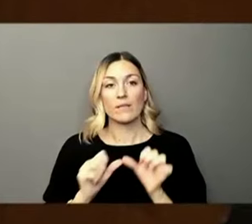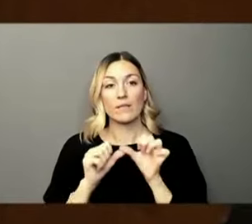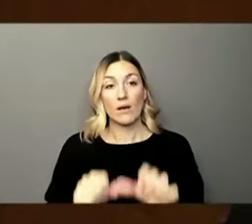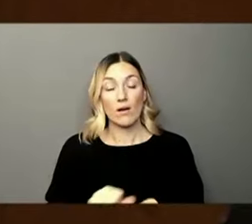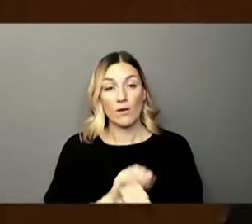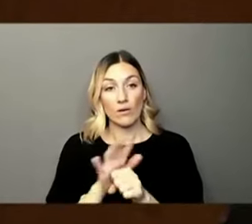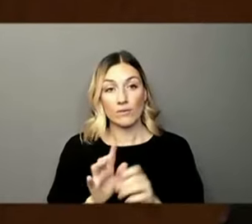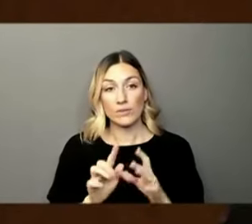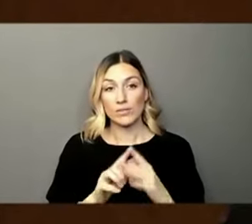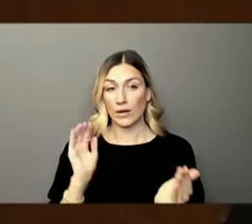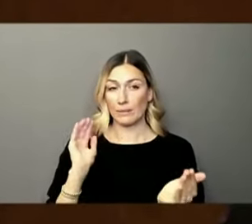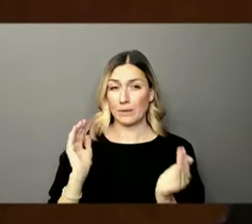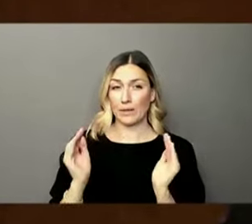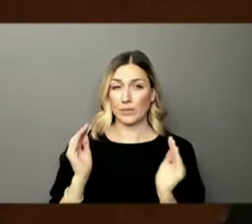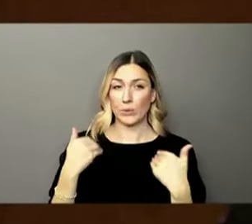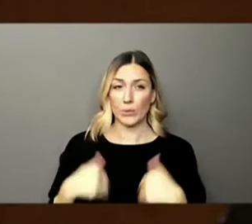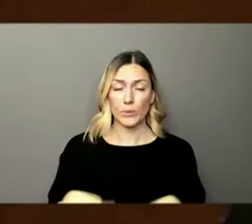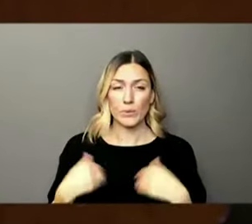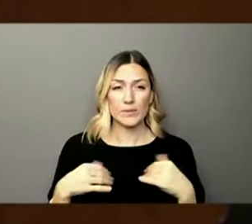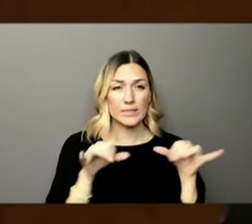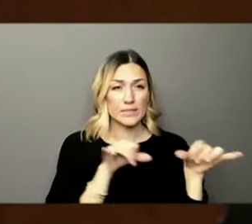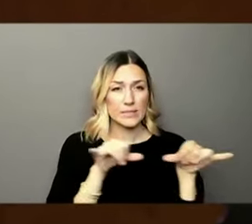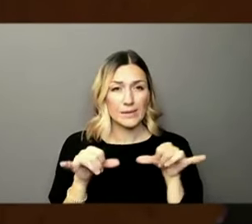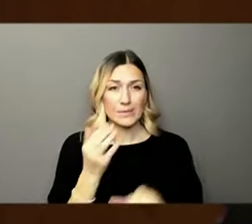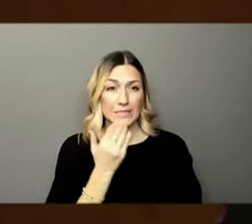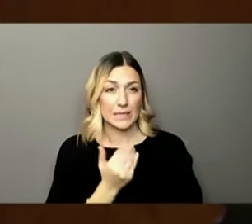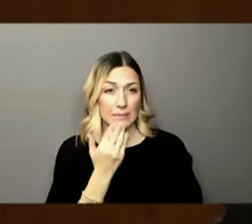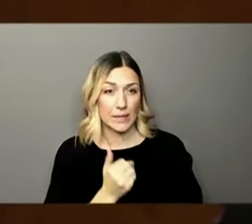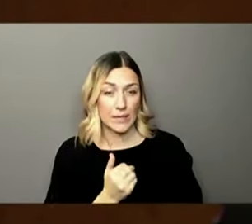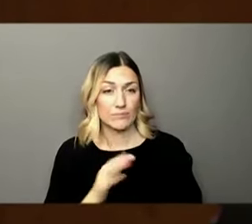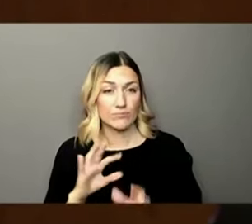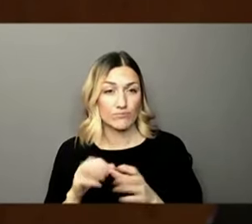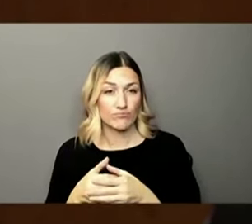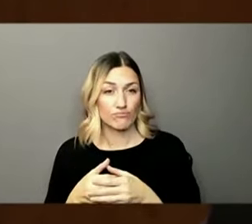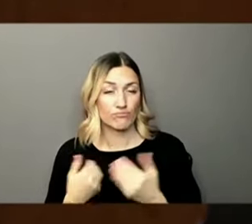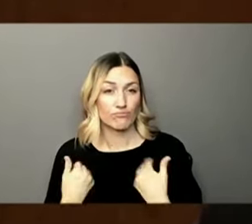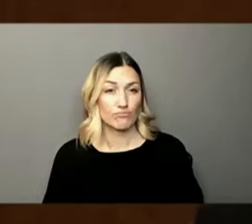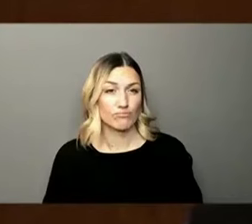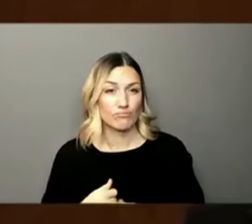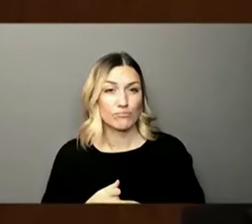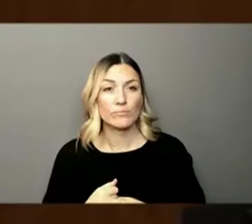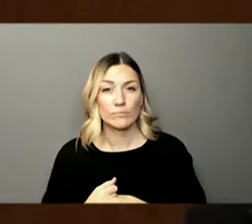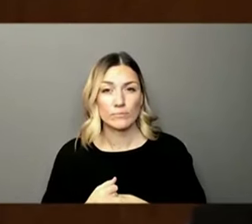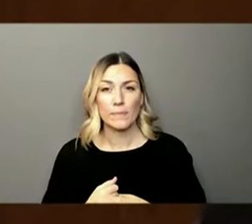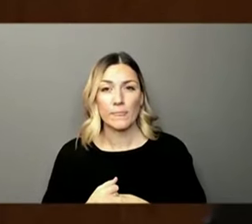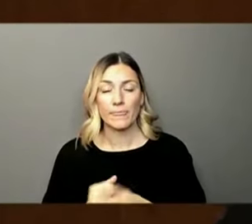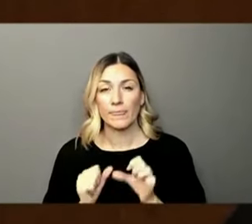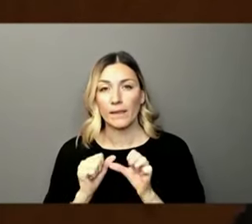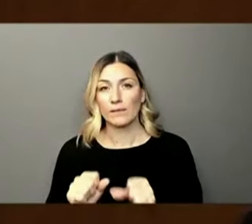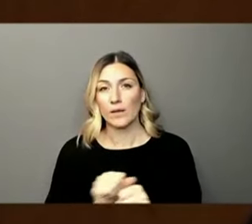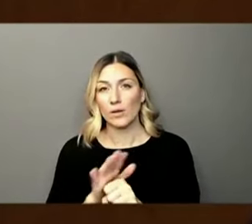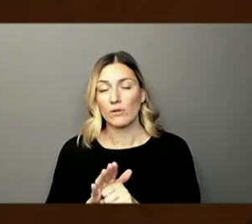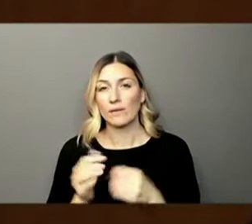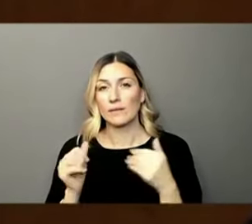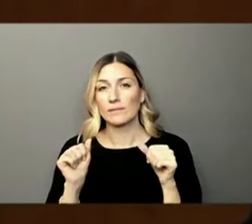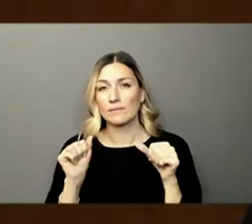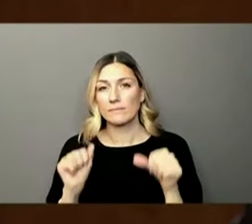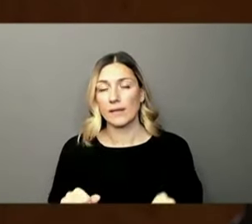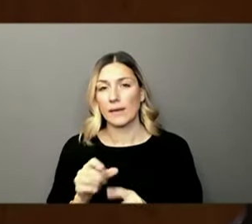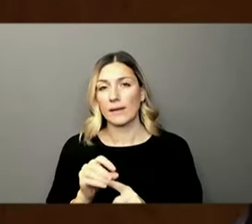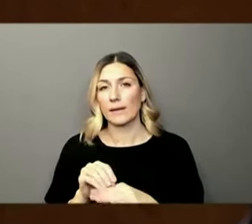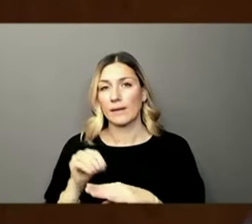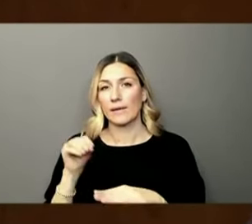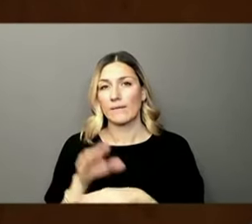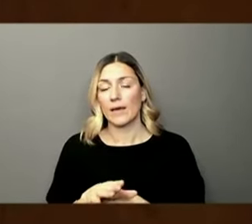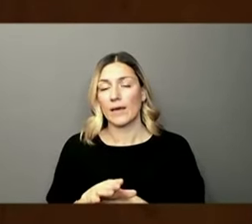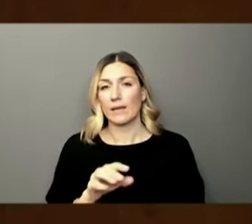comparison, this is commensurate to the rate of diabetes in our population. Long COVID can significantly impact patients' quality of life and